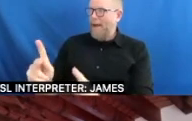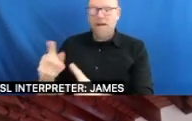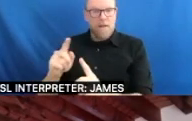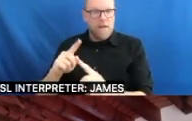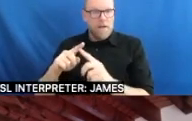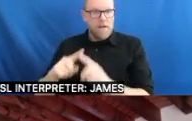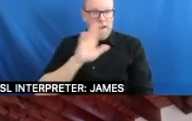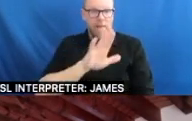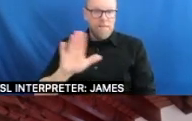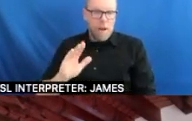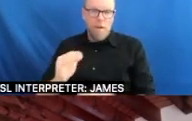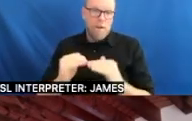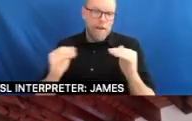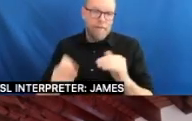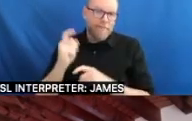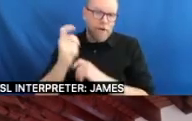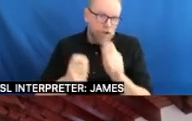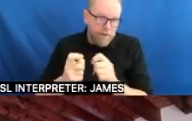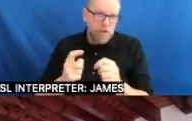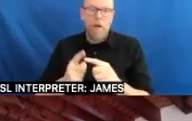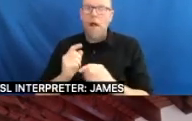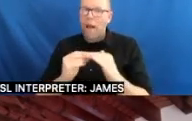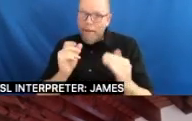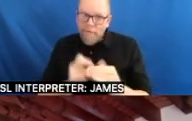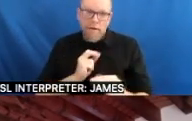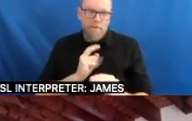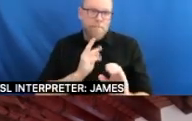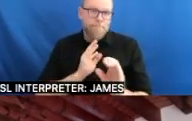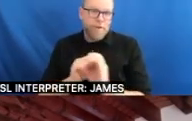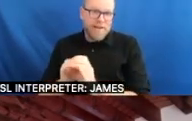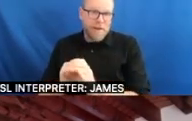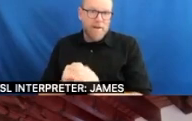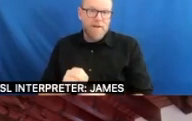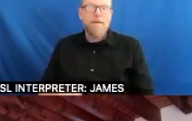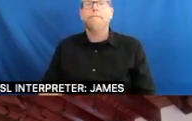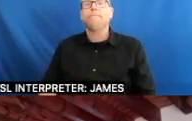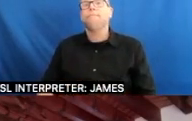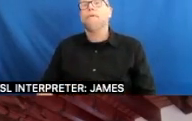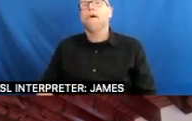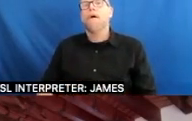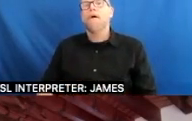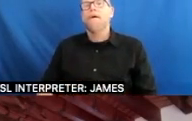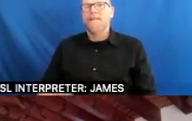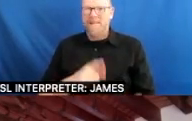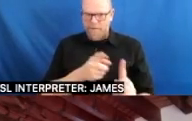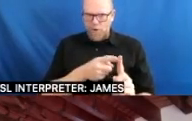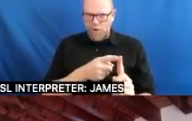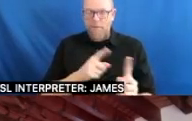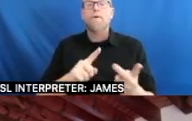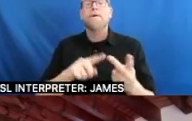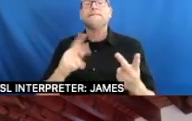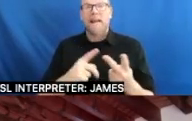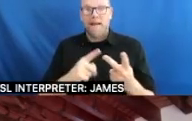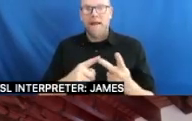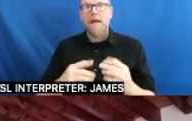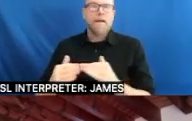contribution or participation in the cooperative. The second is democratic control by the worker